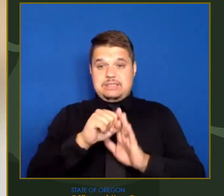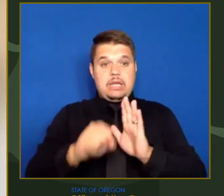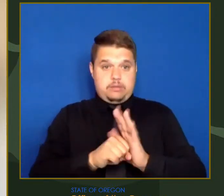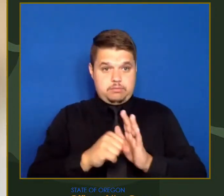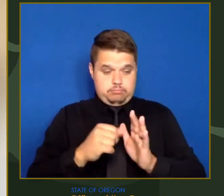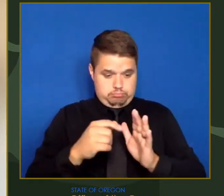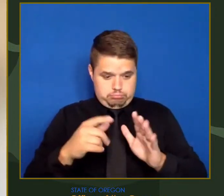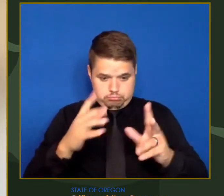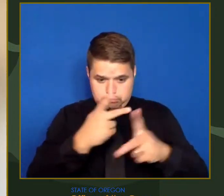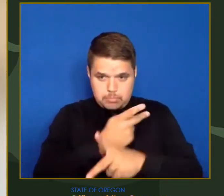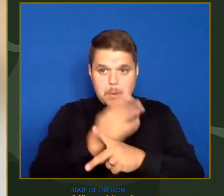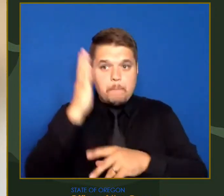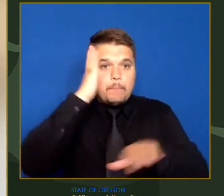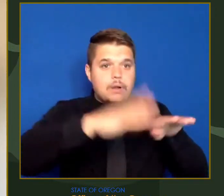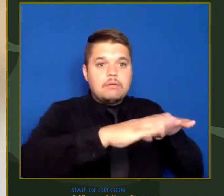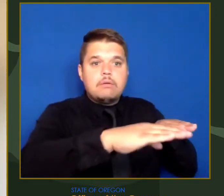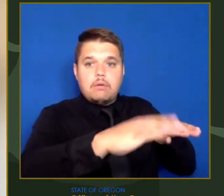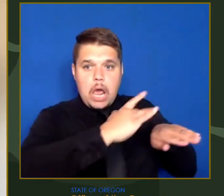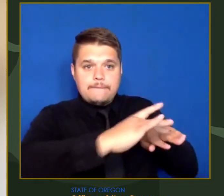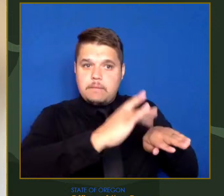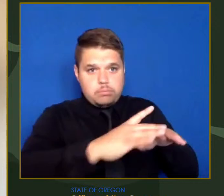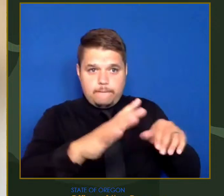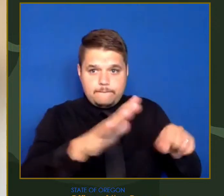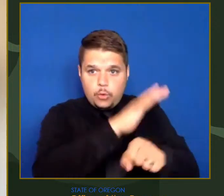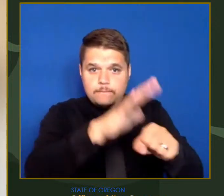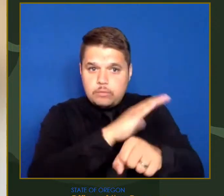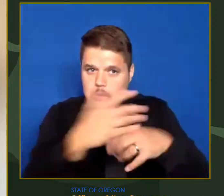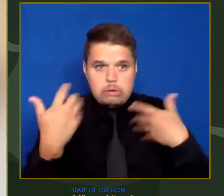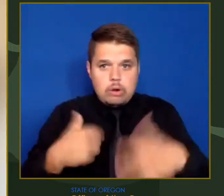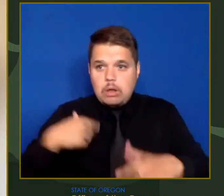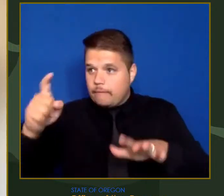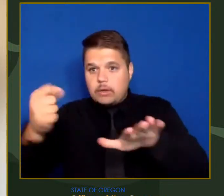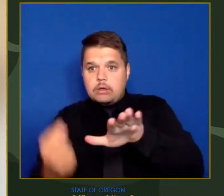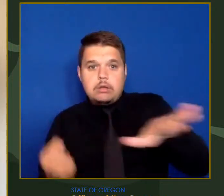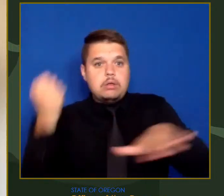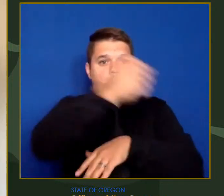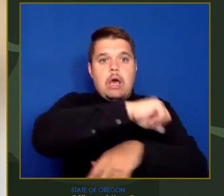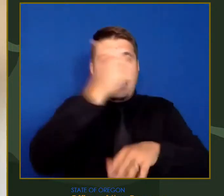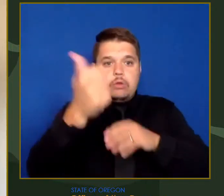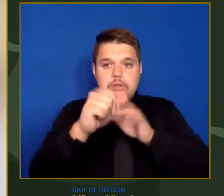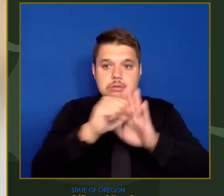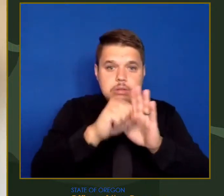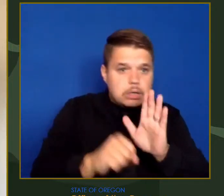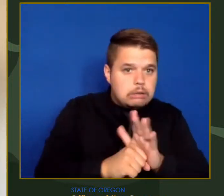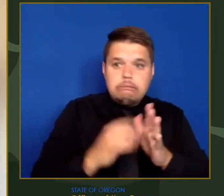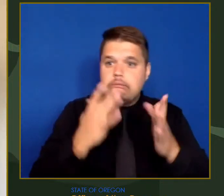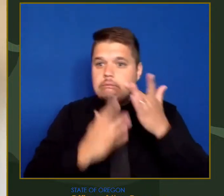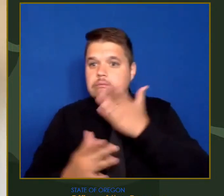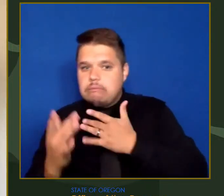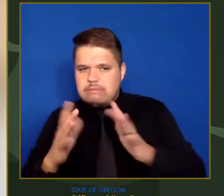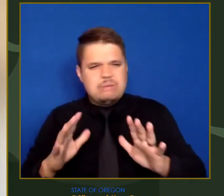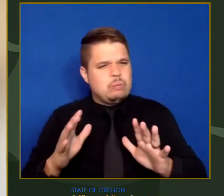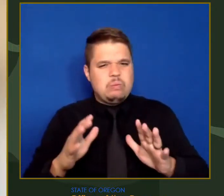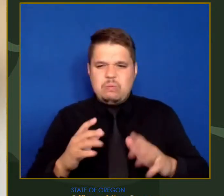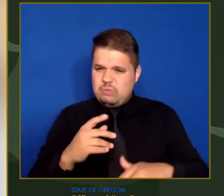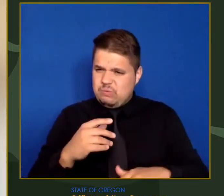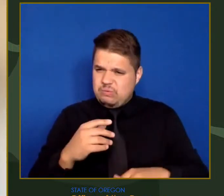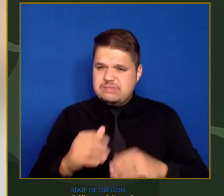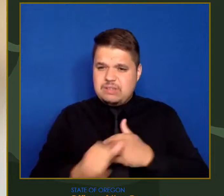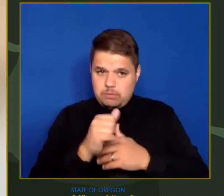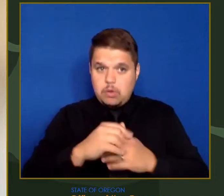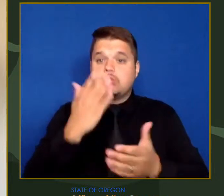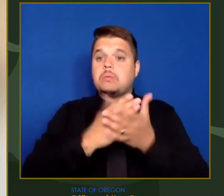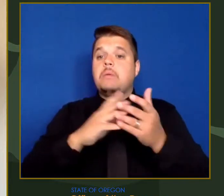was otherwise healthy, in their 50s, very athletic, unvaccinated,